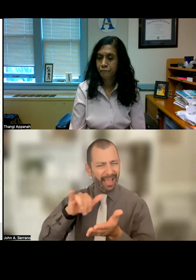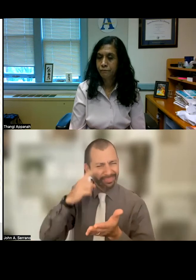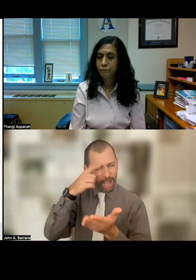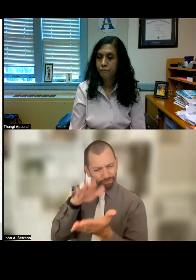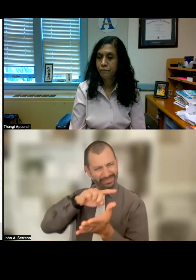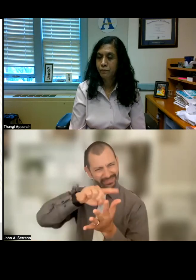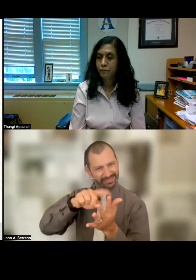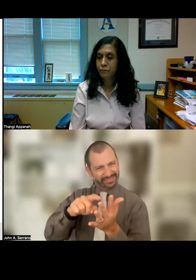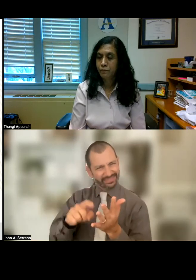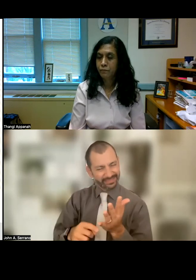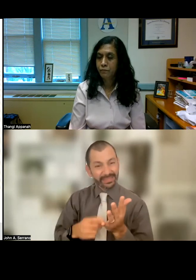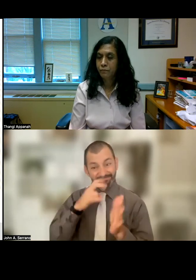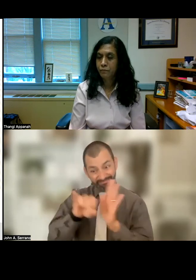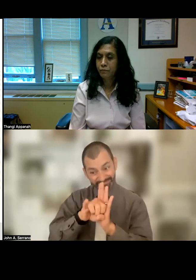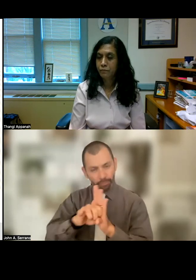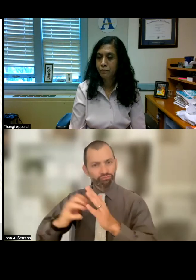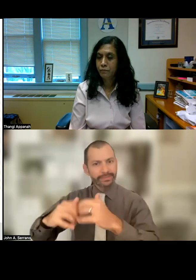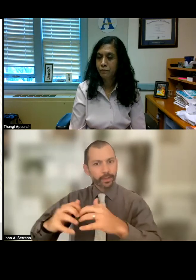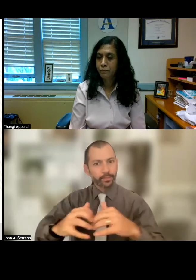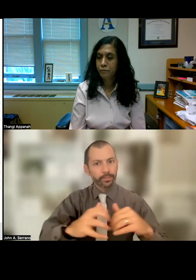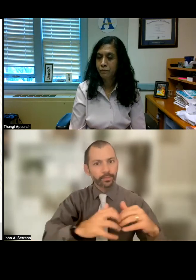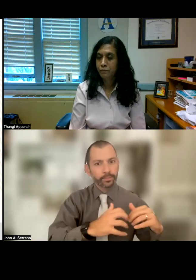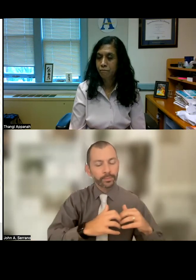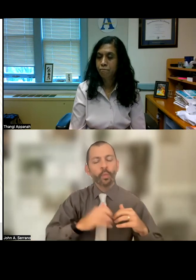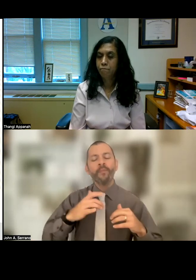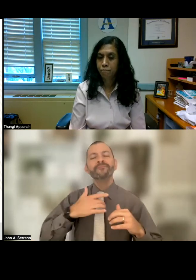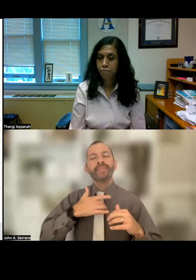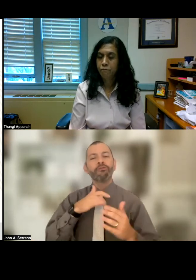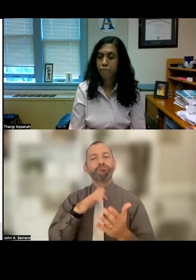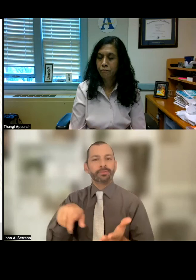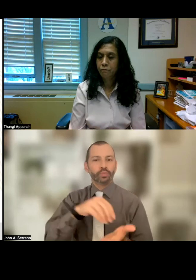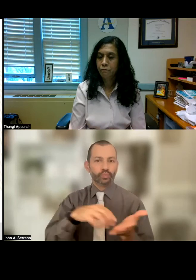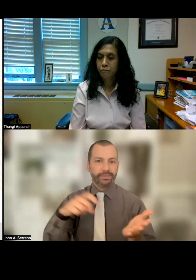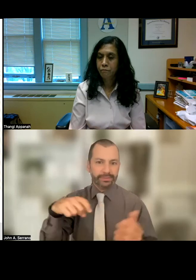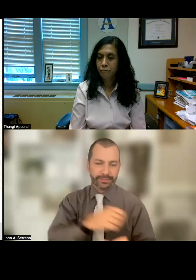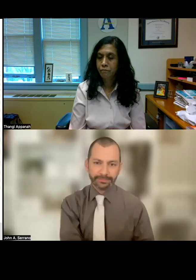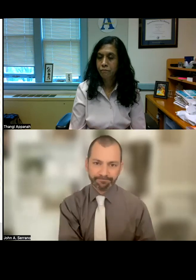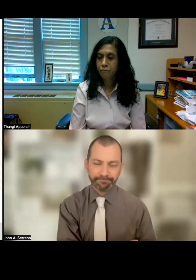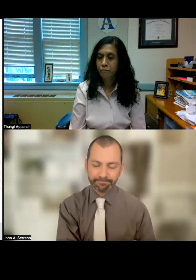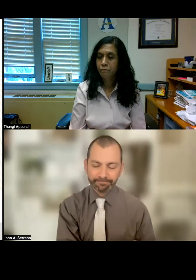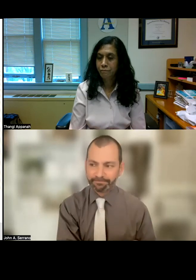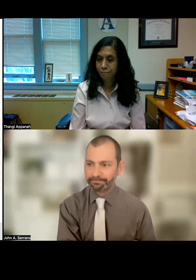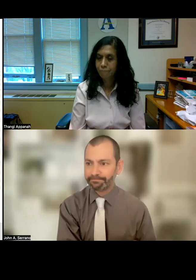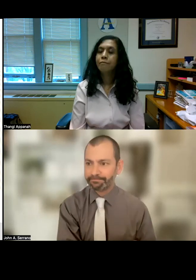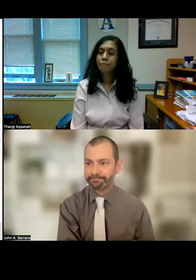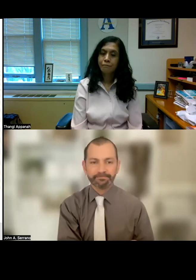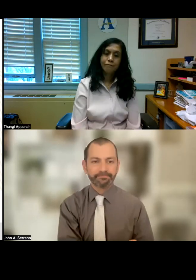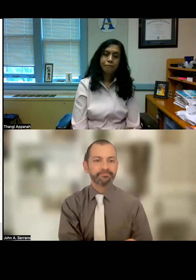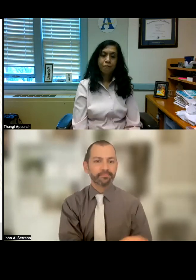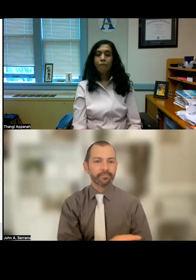groups? These are some of the questions we need to ask ourselves so that we can identify and break systems down that need to be rebuilt.